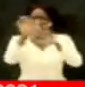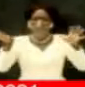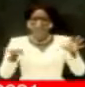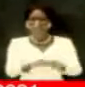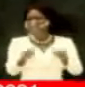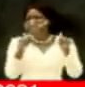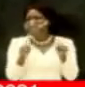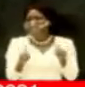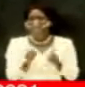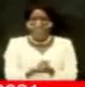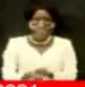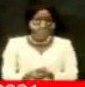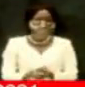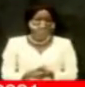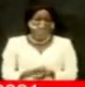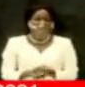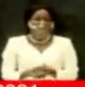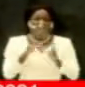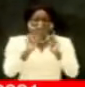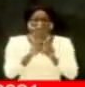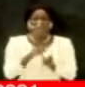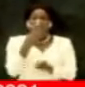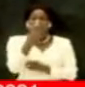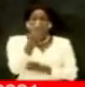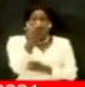people who are spreading this